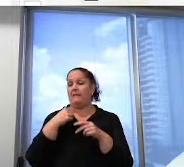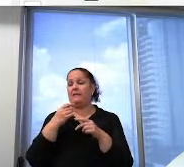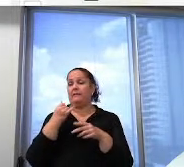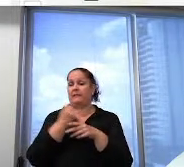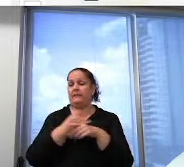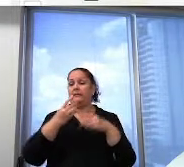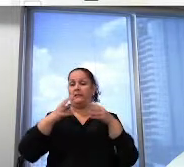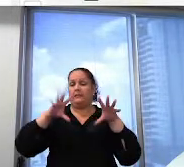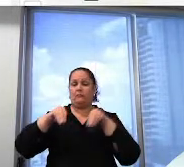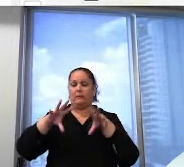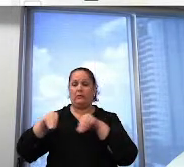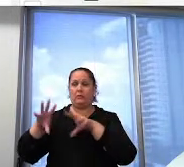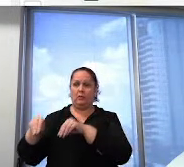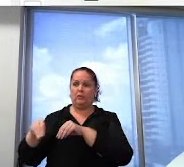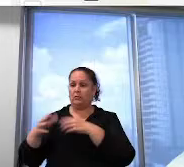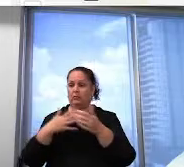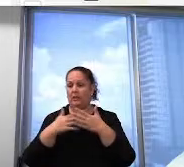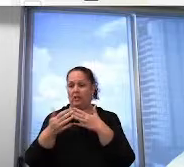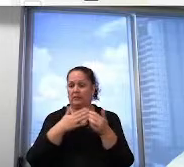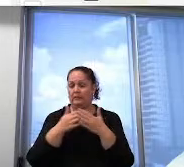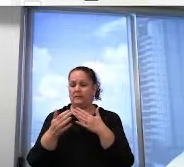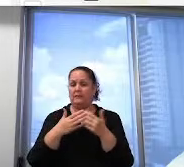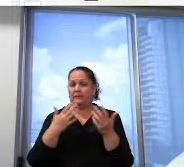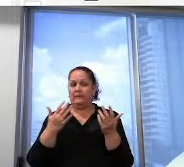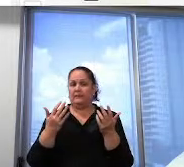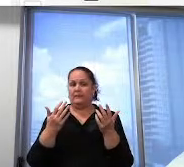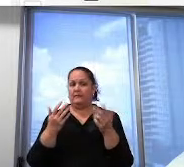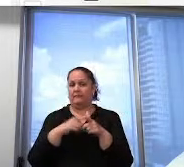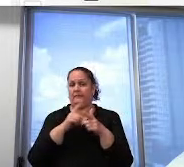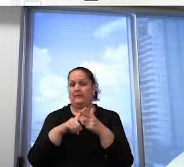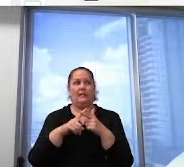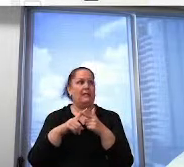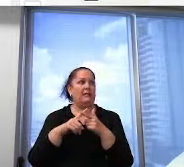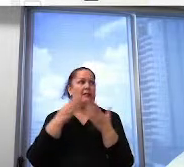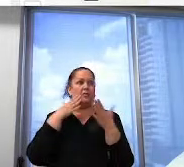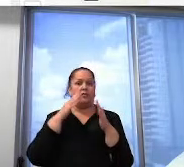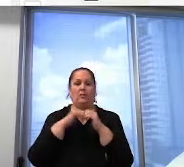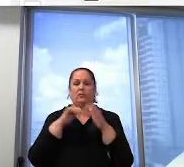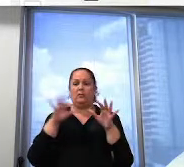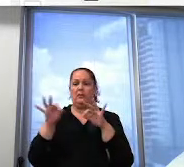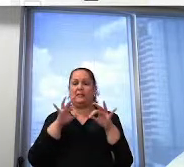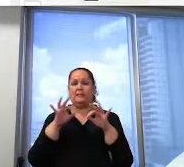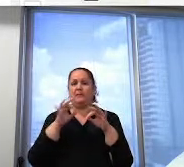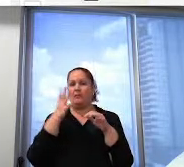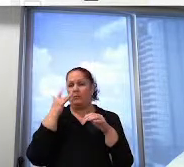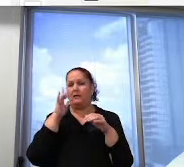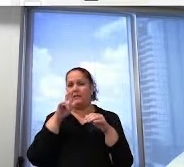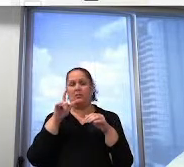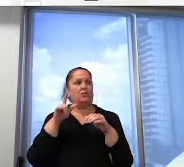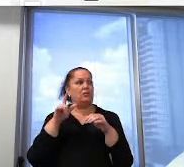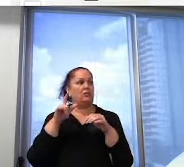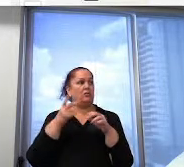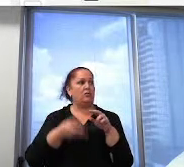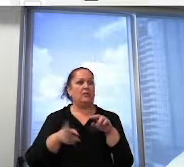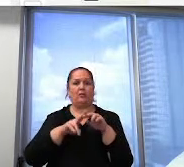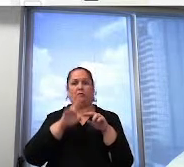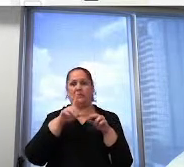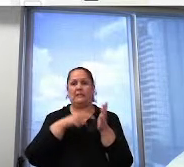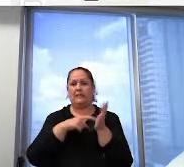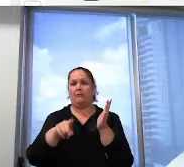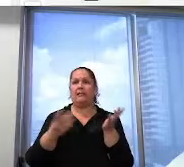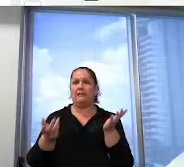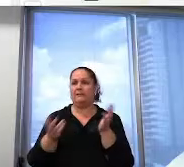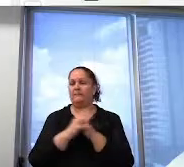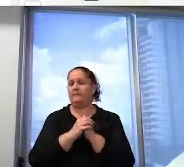on having interruptions regardless, then I just don't know how to explain to them why they should increase